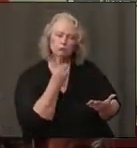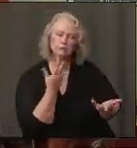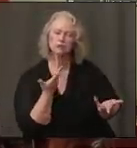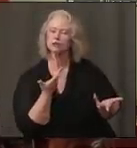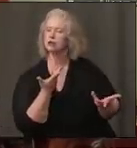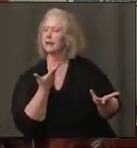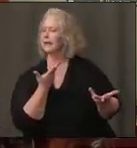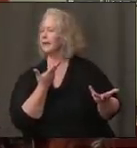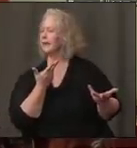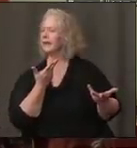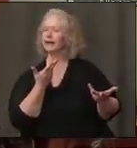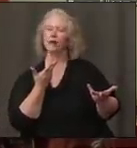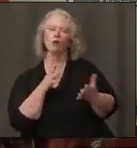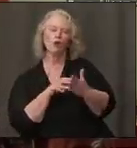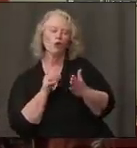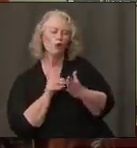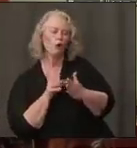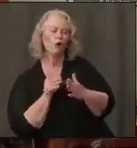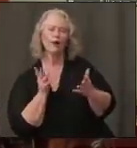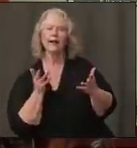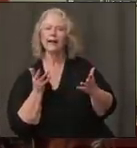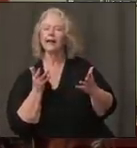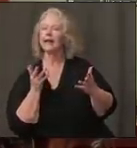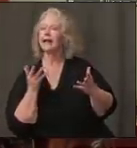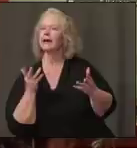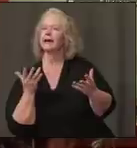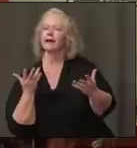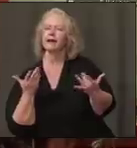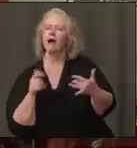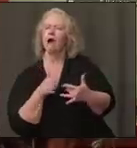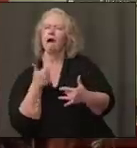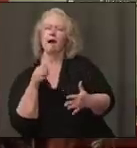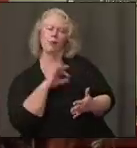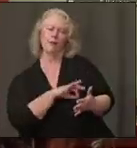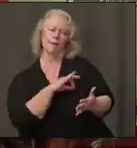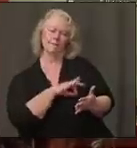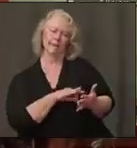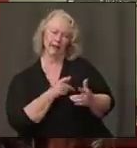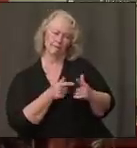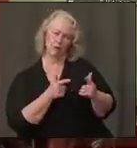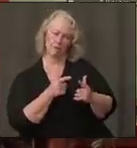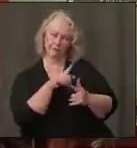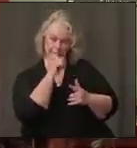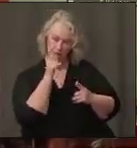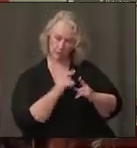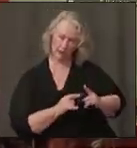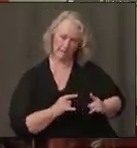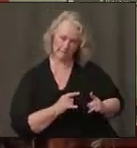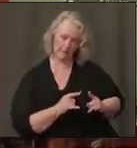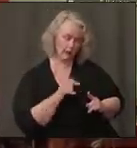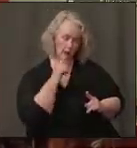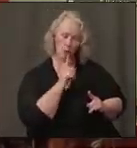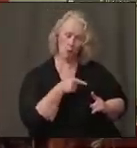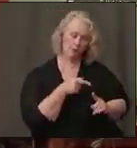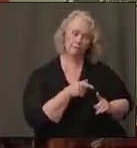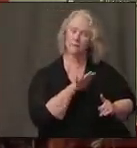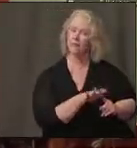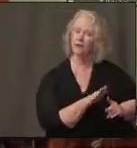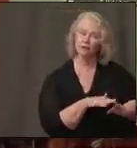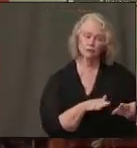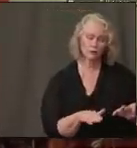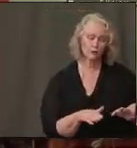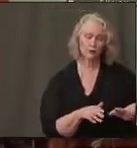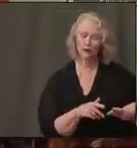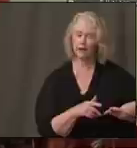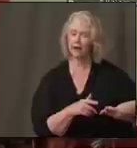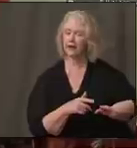to maybe learning activities, potential other benefits that could be incorporated, and not just to those children. Maybe you can hire lots